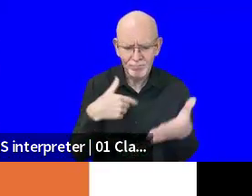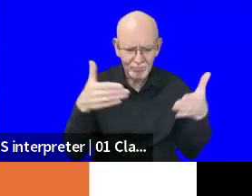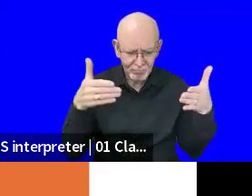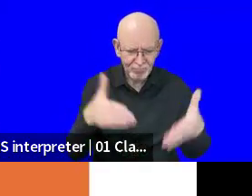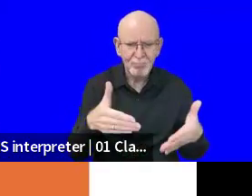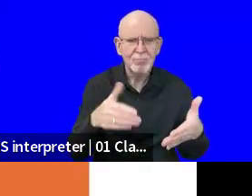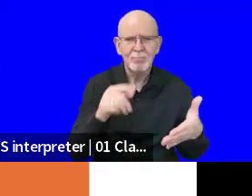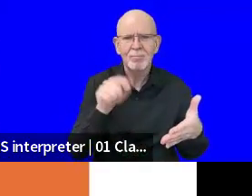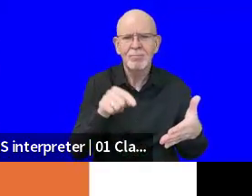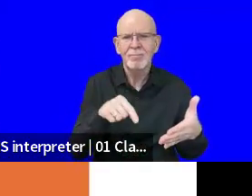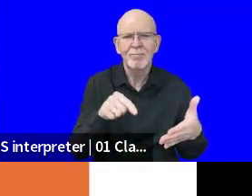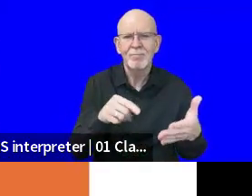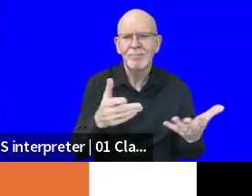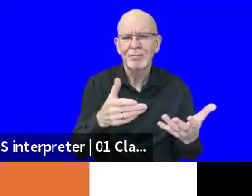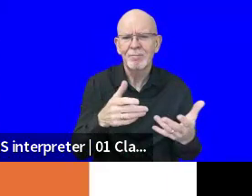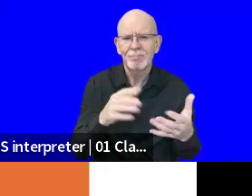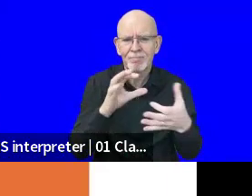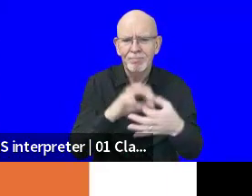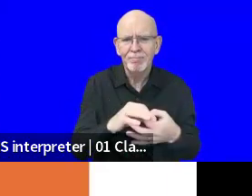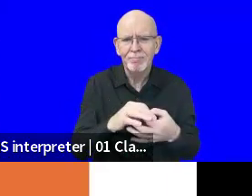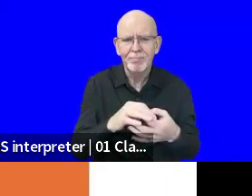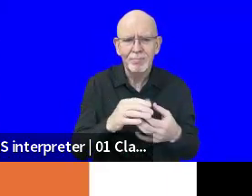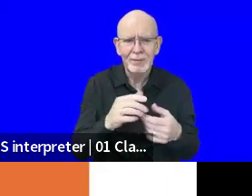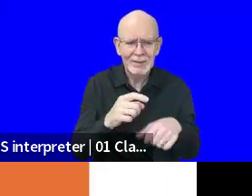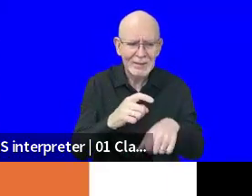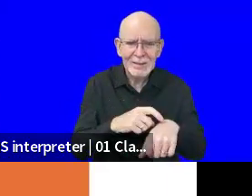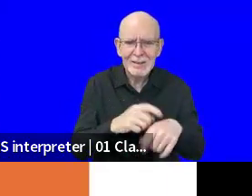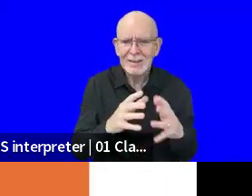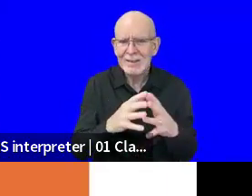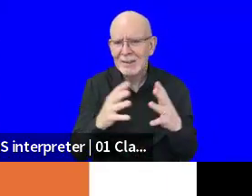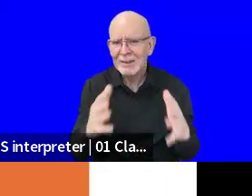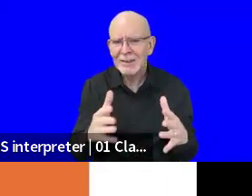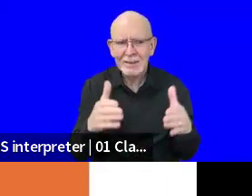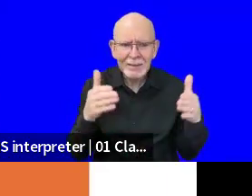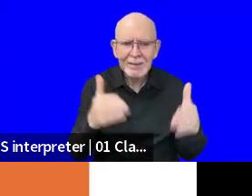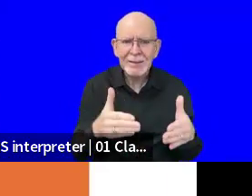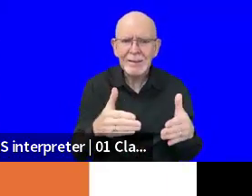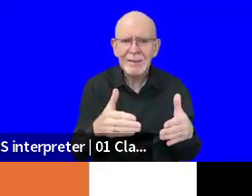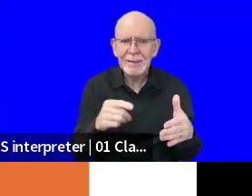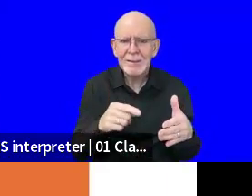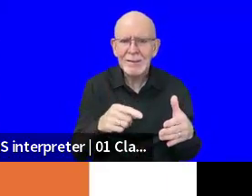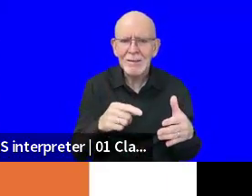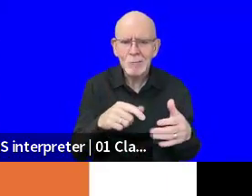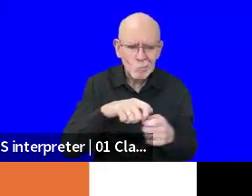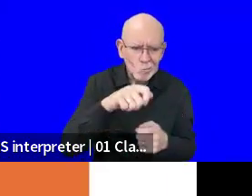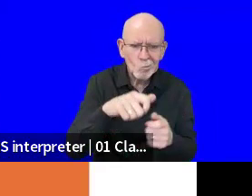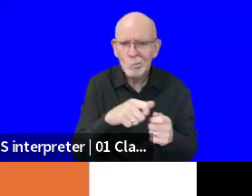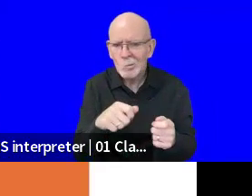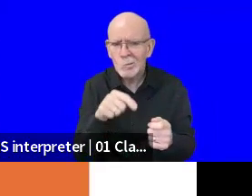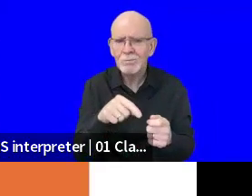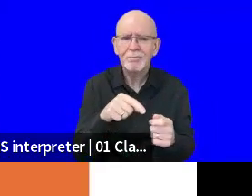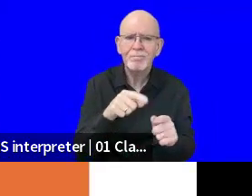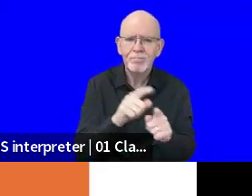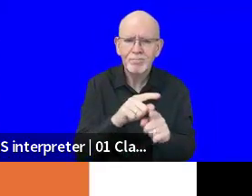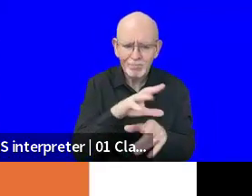measure and incorporate disability costs? And it basically boils down to the fact that people with disabilities incur a variety of